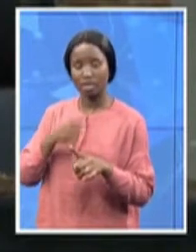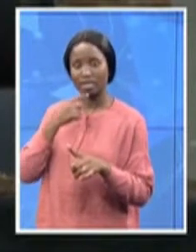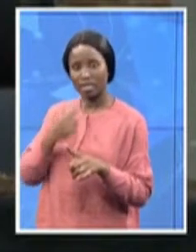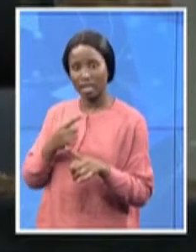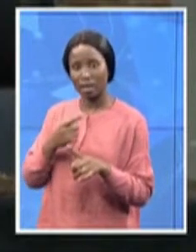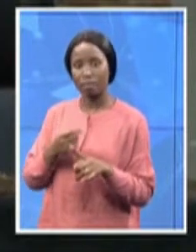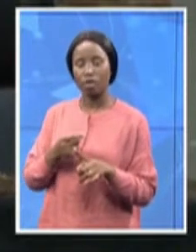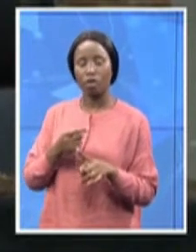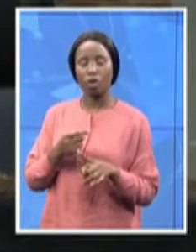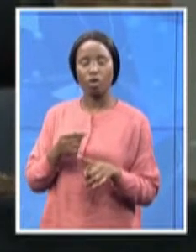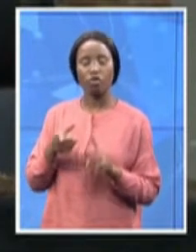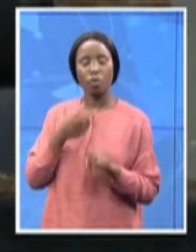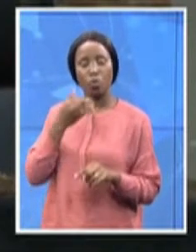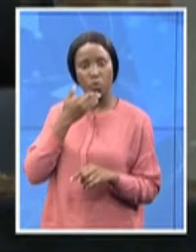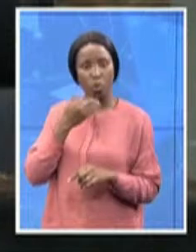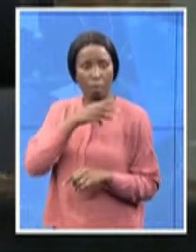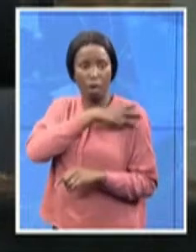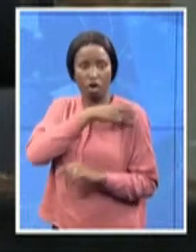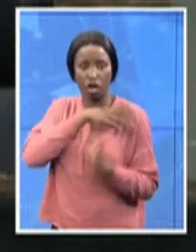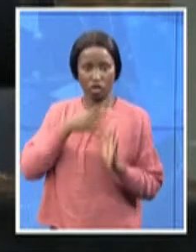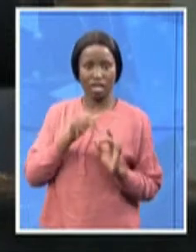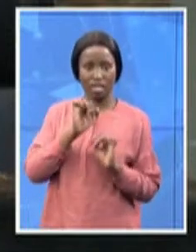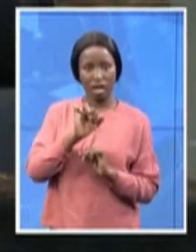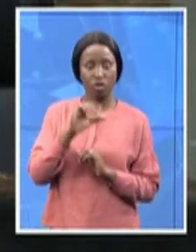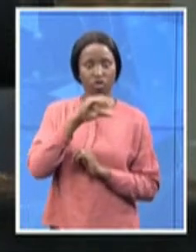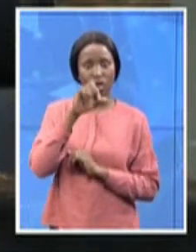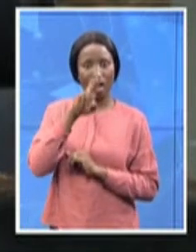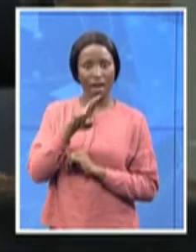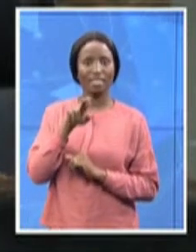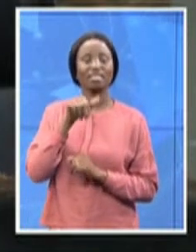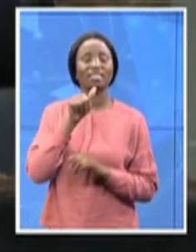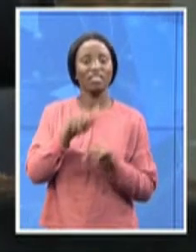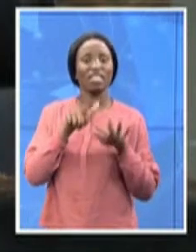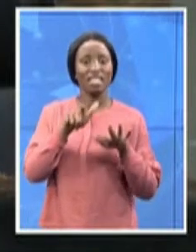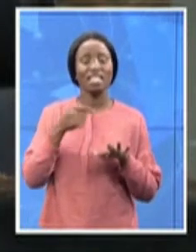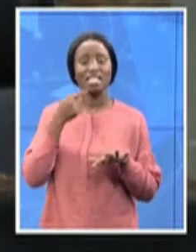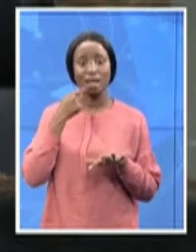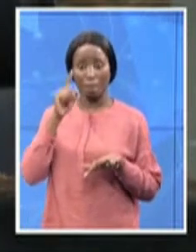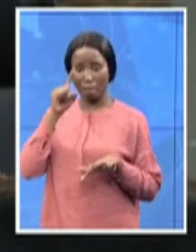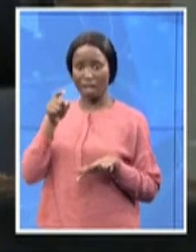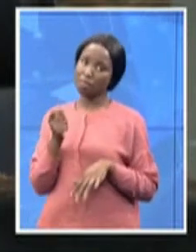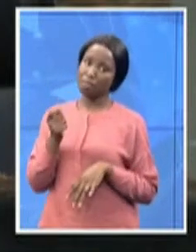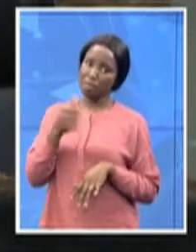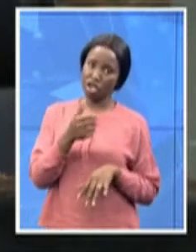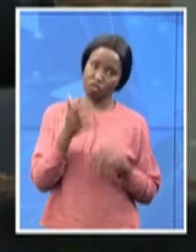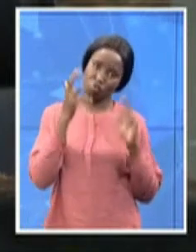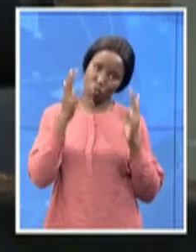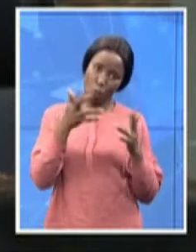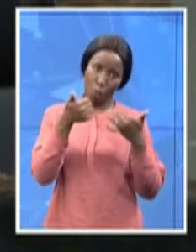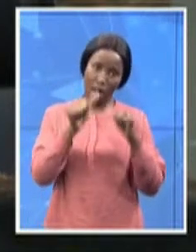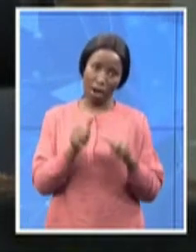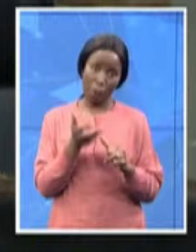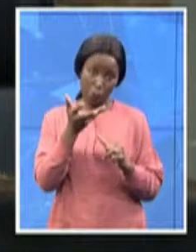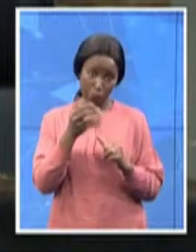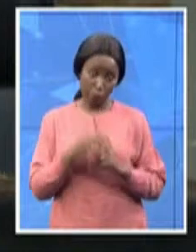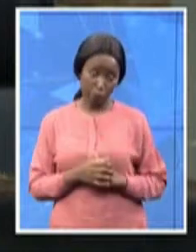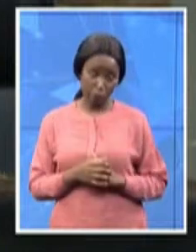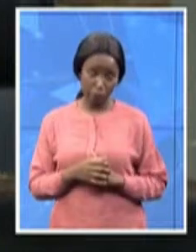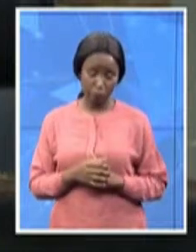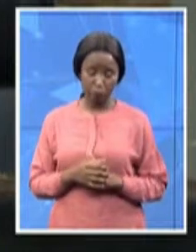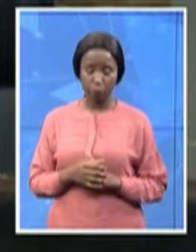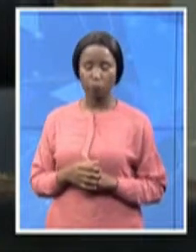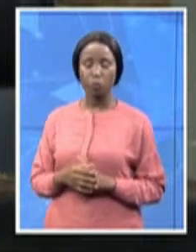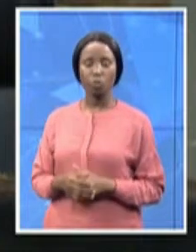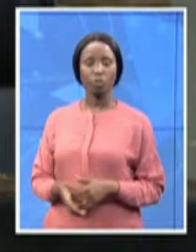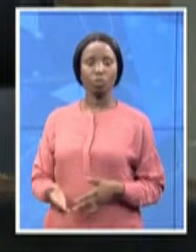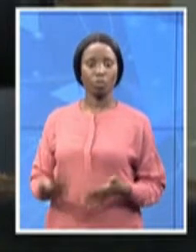making payments from that account. The public protector also called for bank records relating